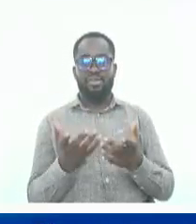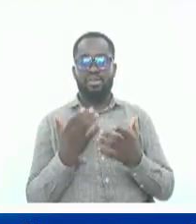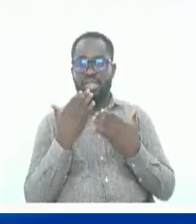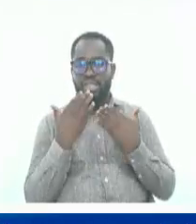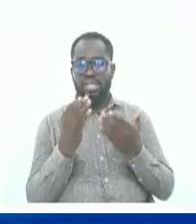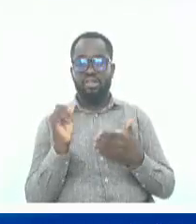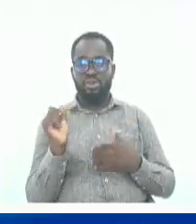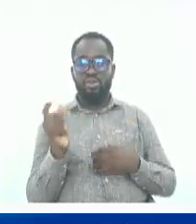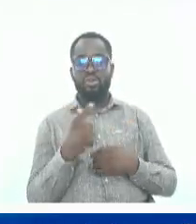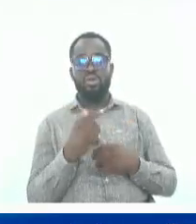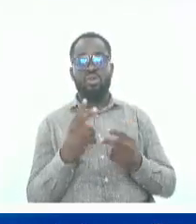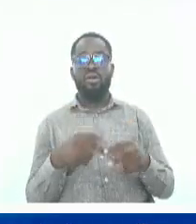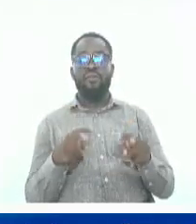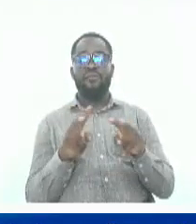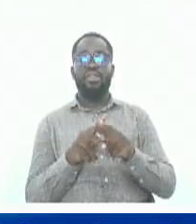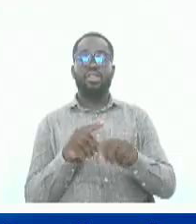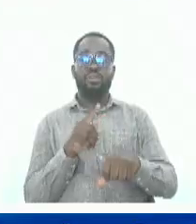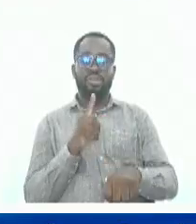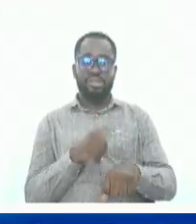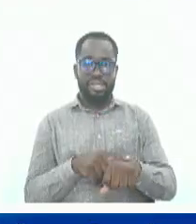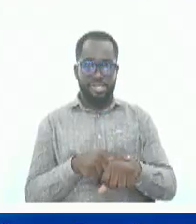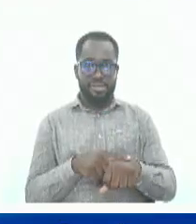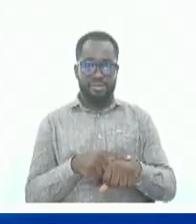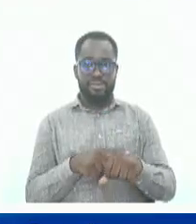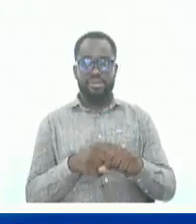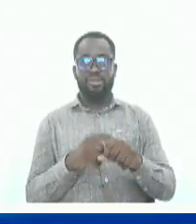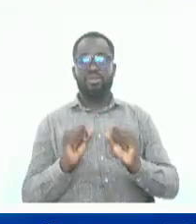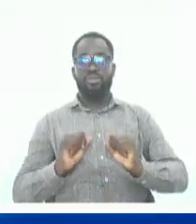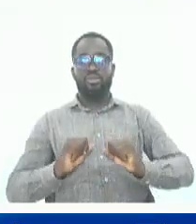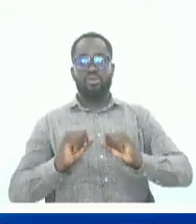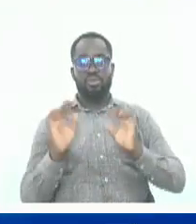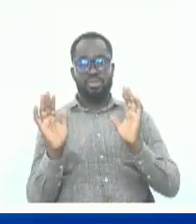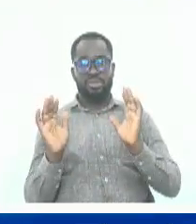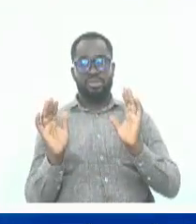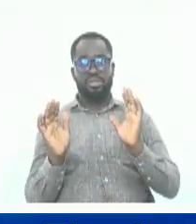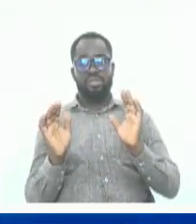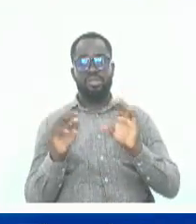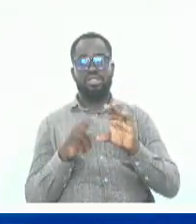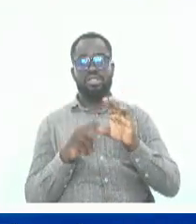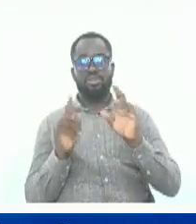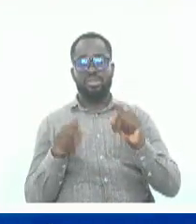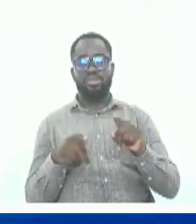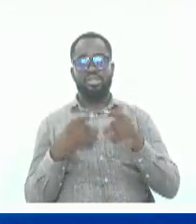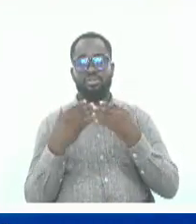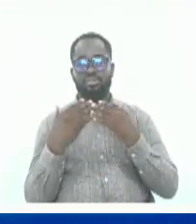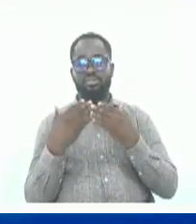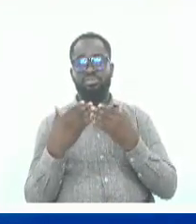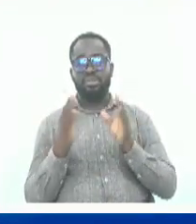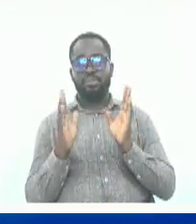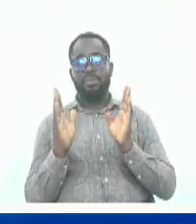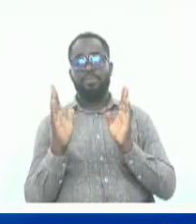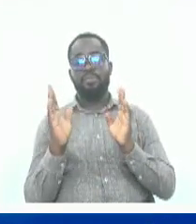you all for your valuable time and commitment. So as chairman, I now declare that this